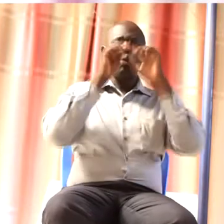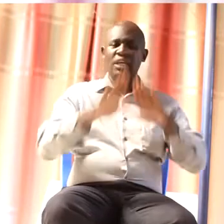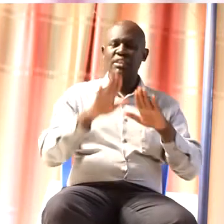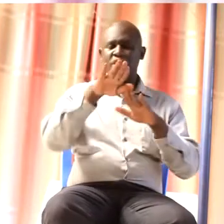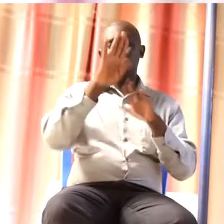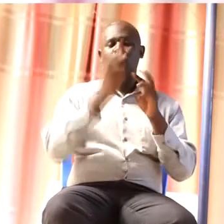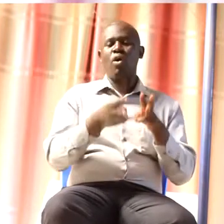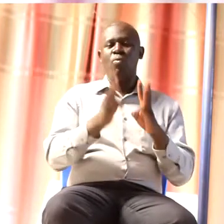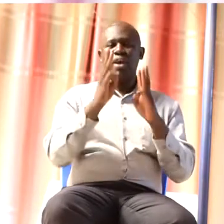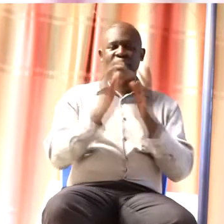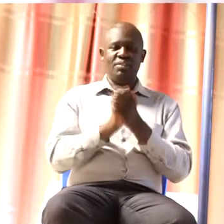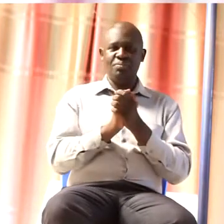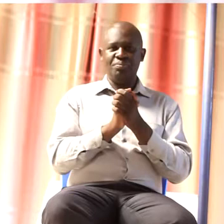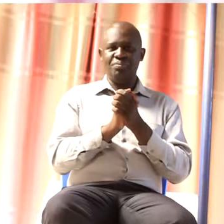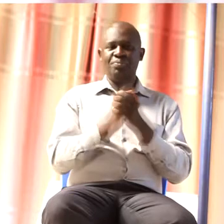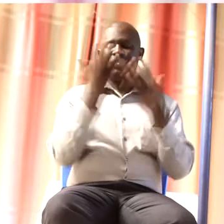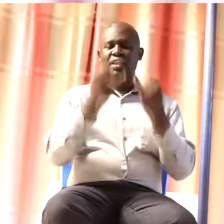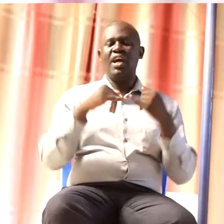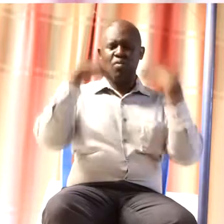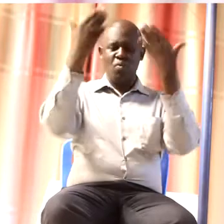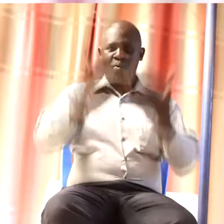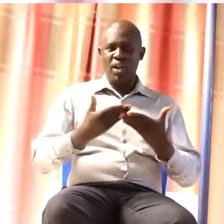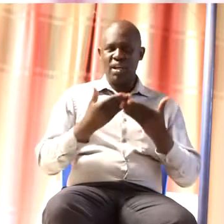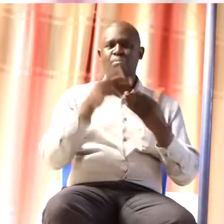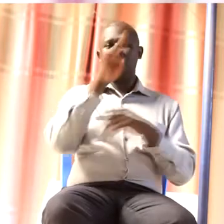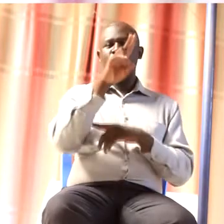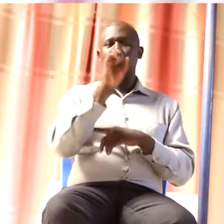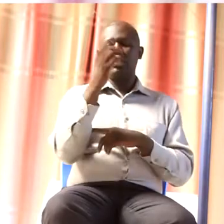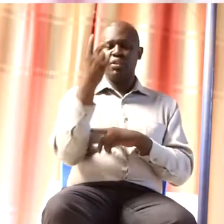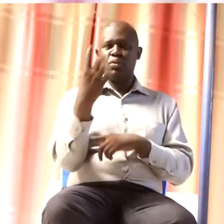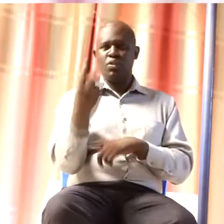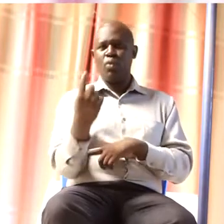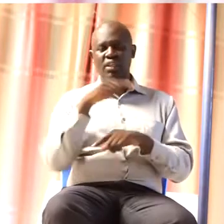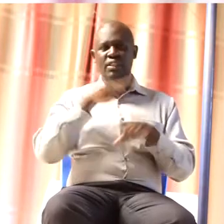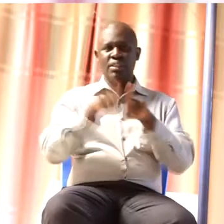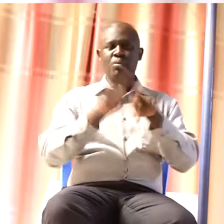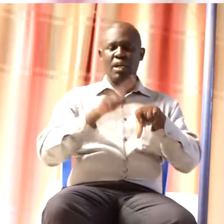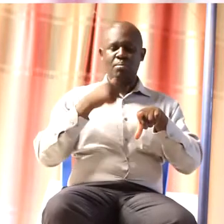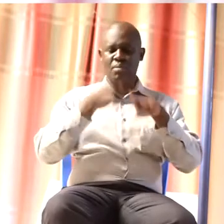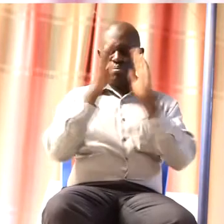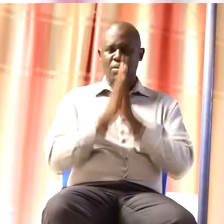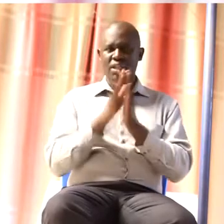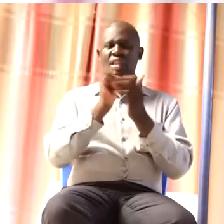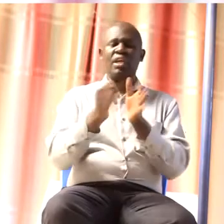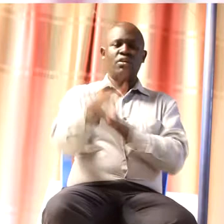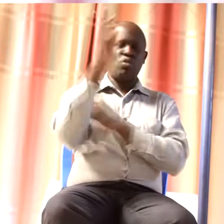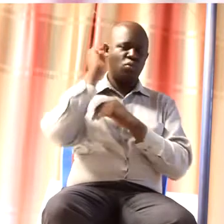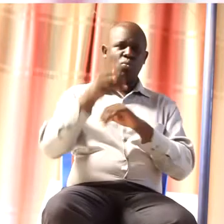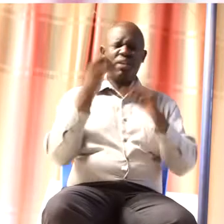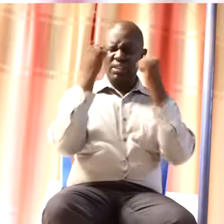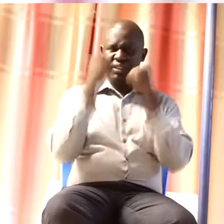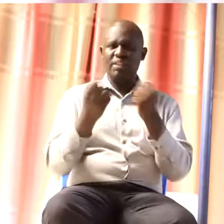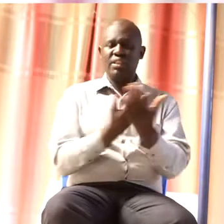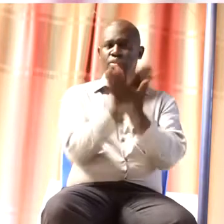way. So welcome to 2021. I pray God will strengthen you and give you a special gift in